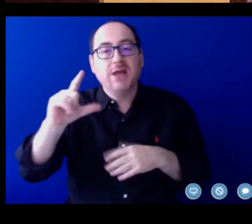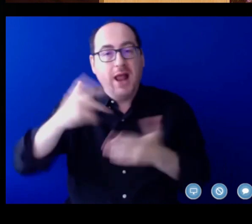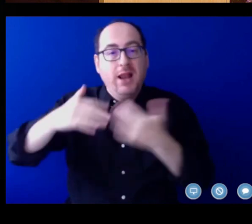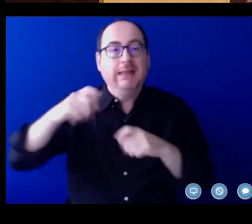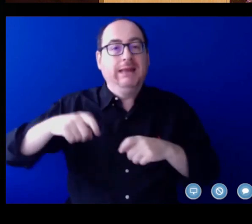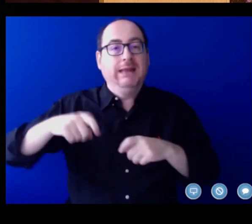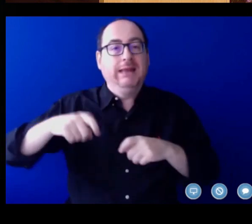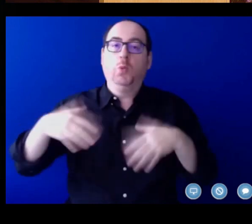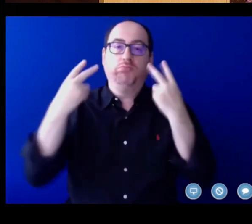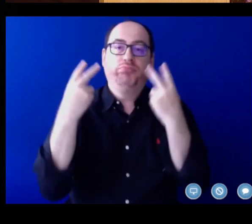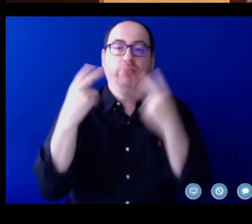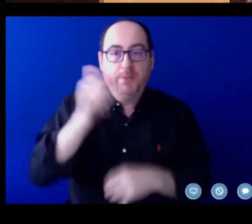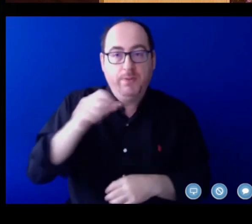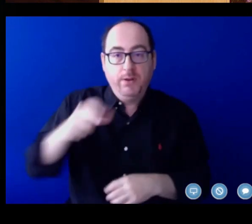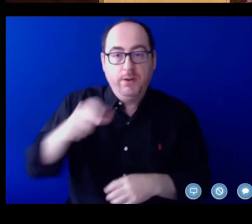Okay,